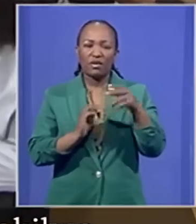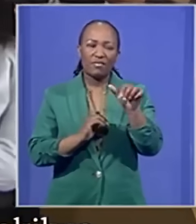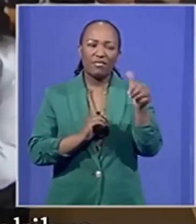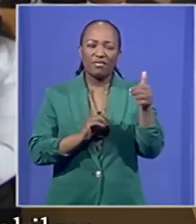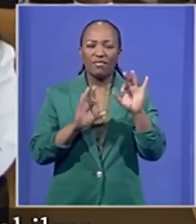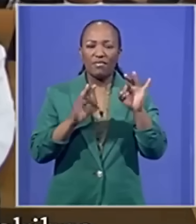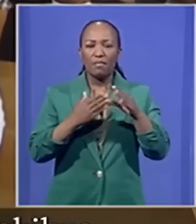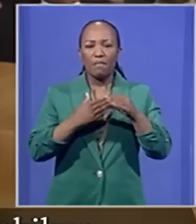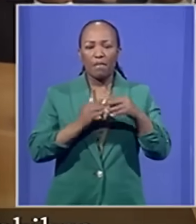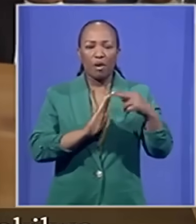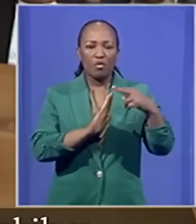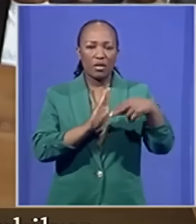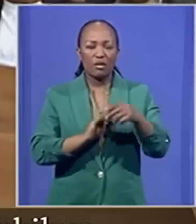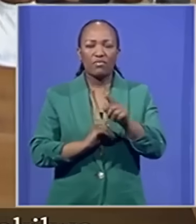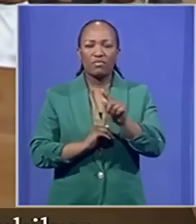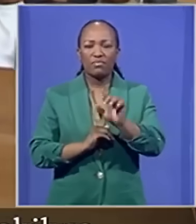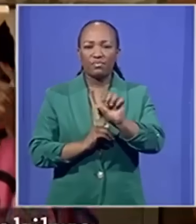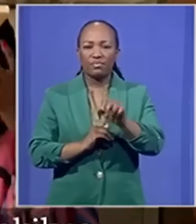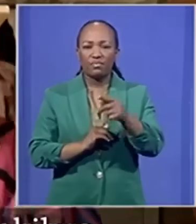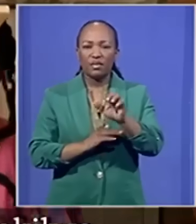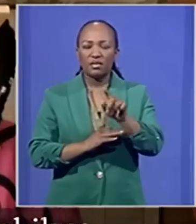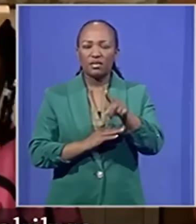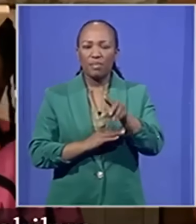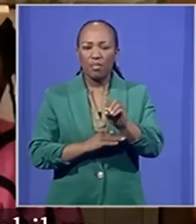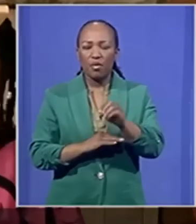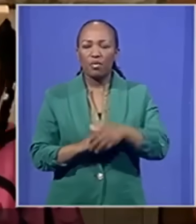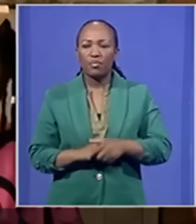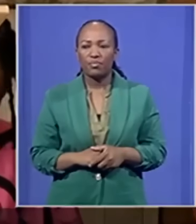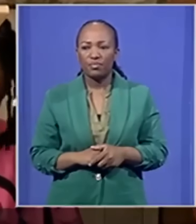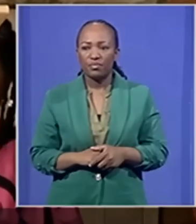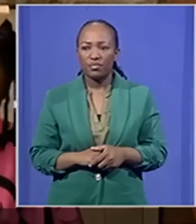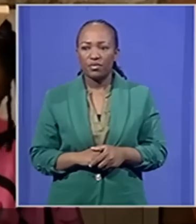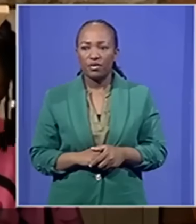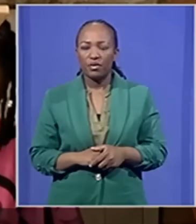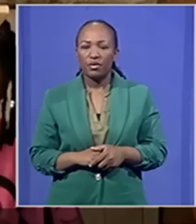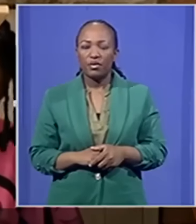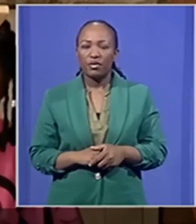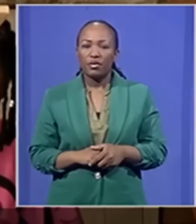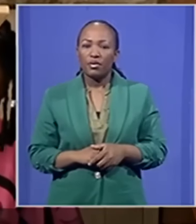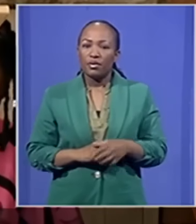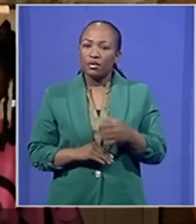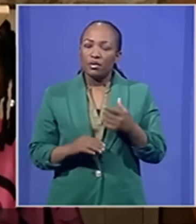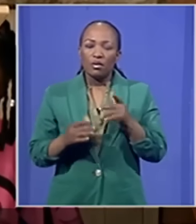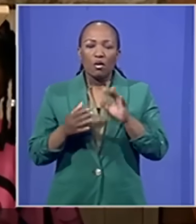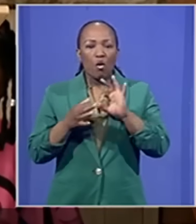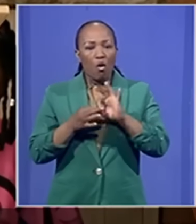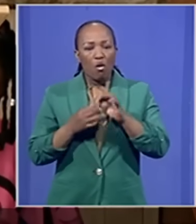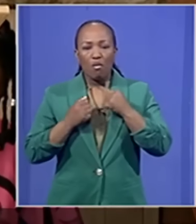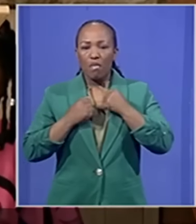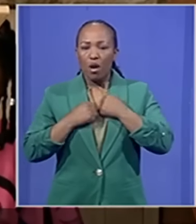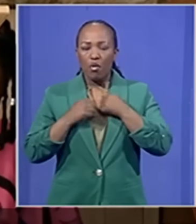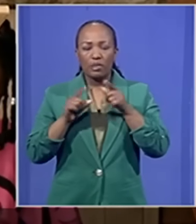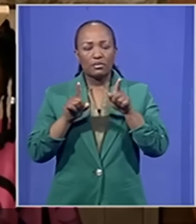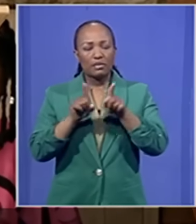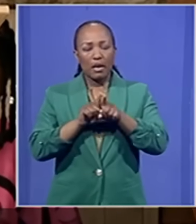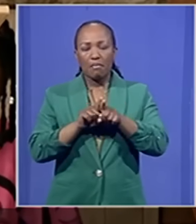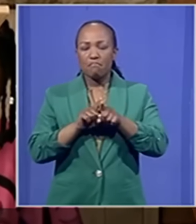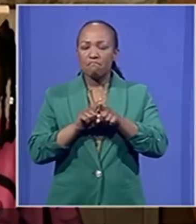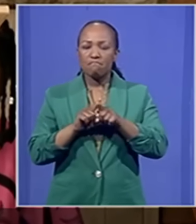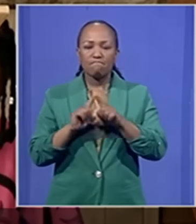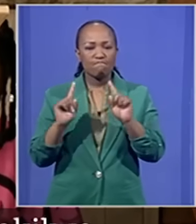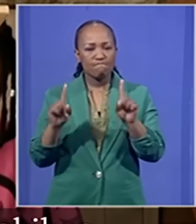Lesika Tshepo Manyaka. Our home will never be the same. We already miss your loud voice